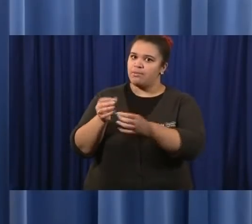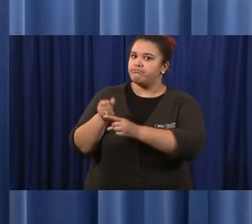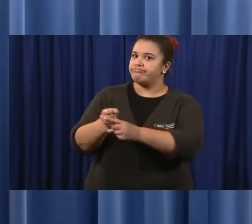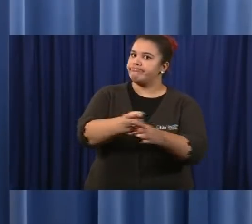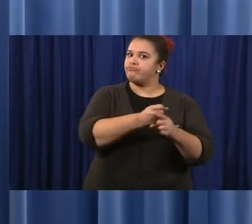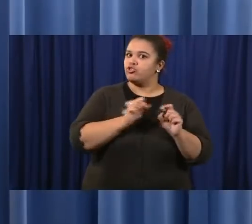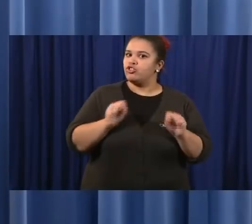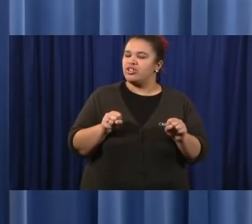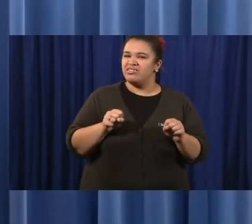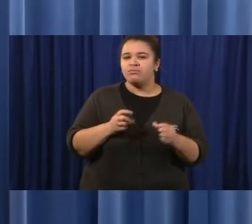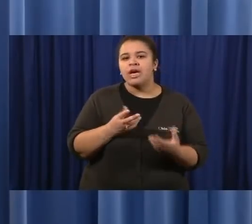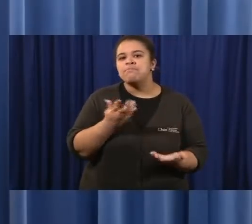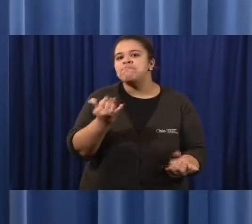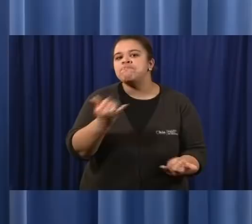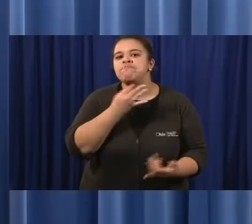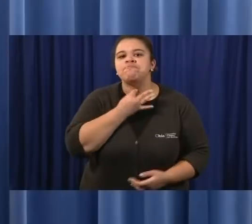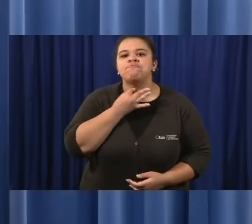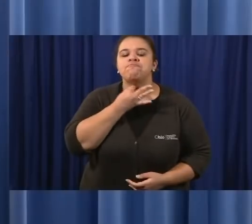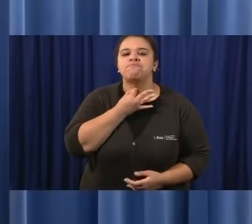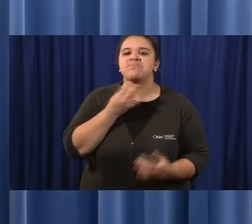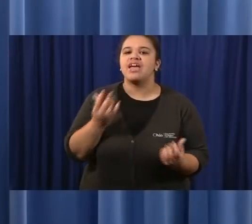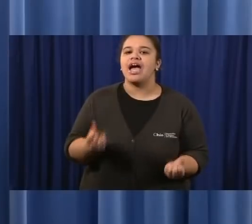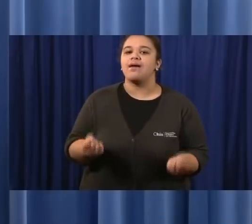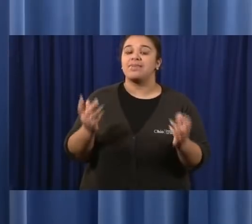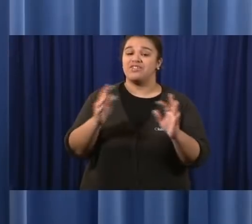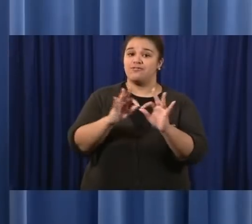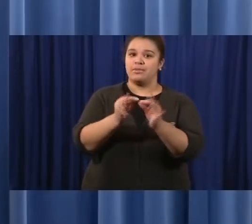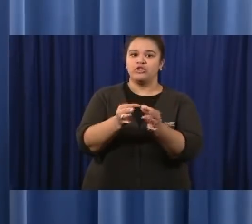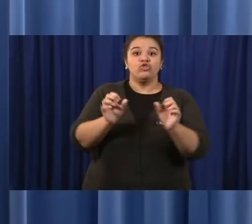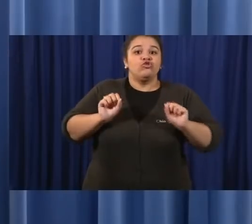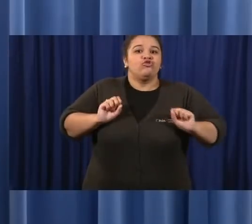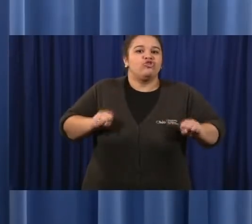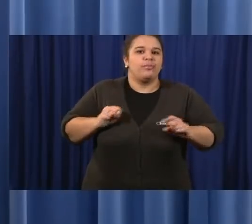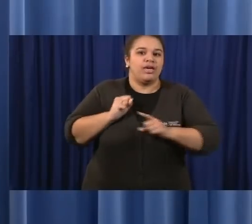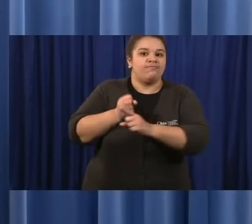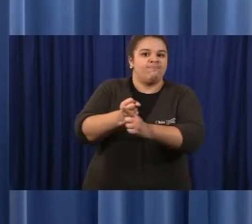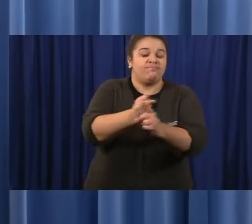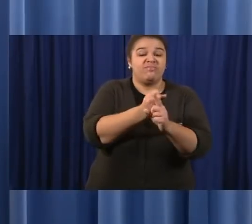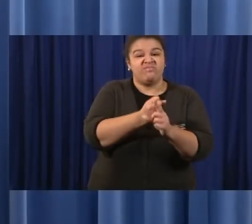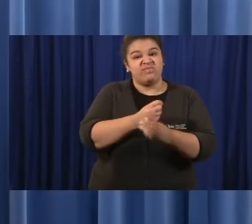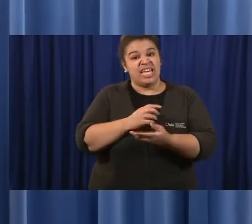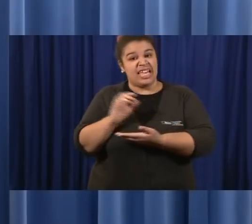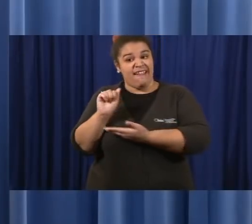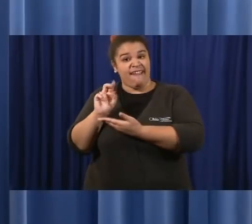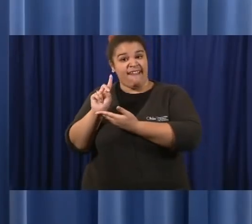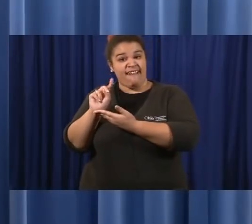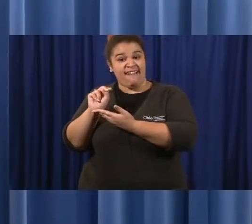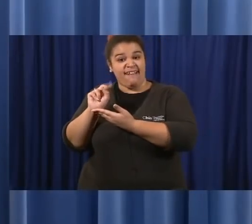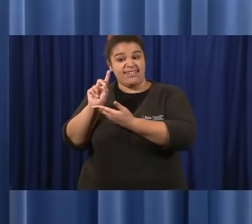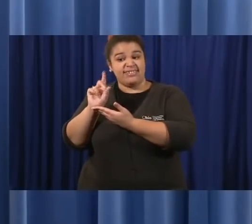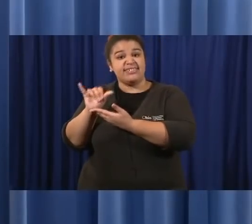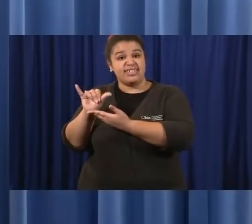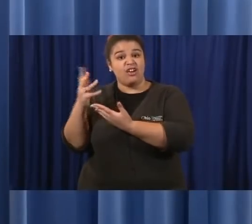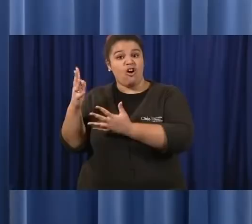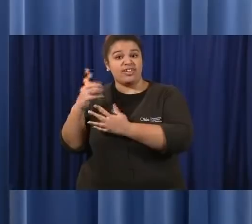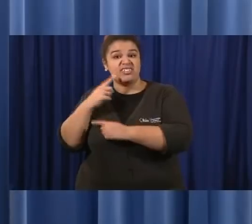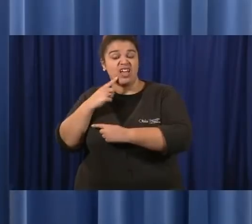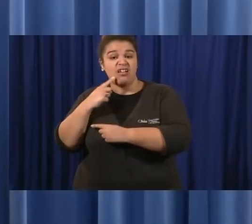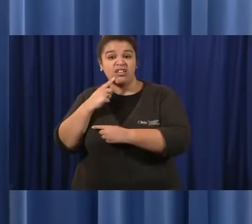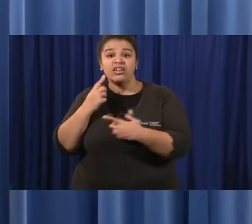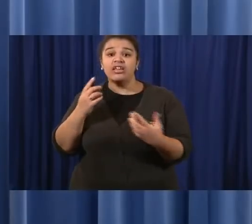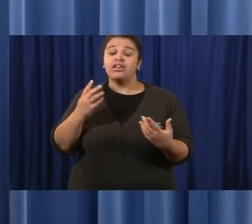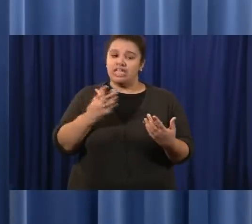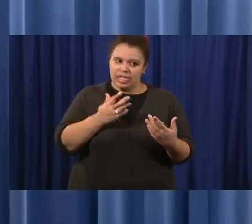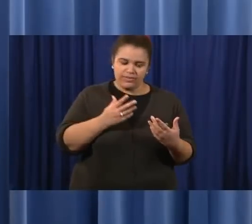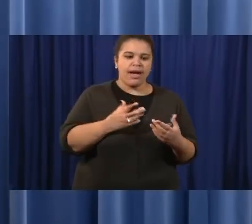families could be affected? Like Andy said, some families will be left out if the rooms are not big enough or